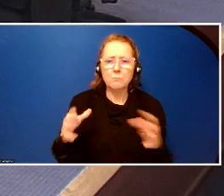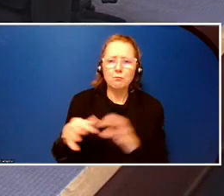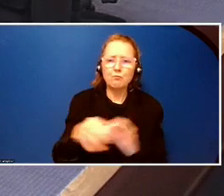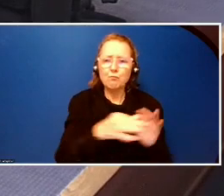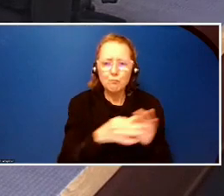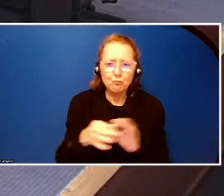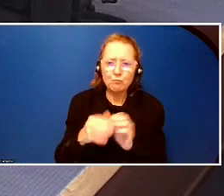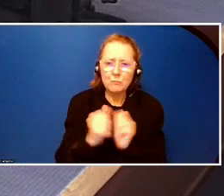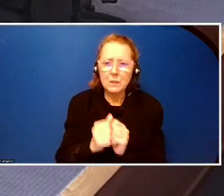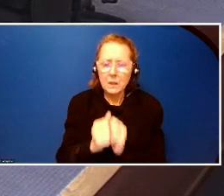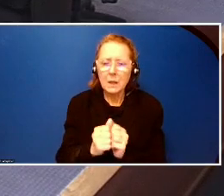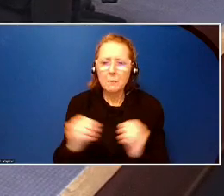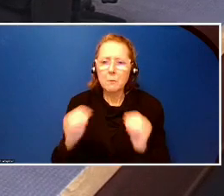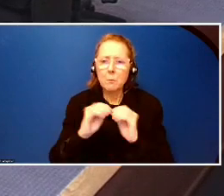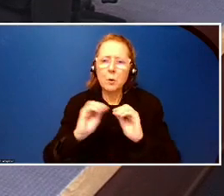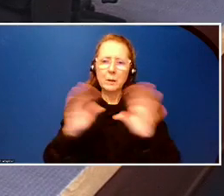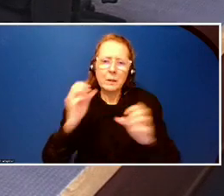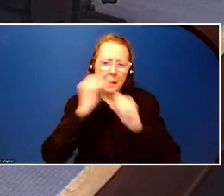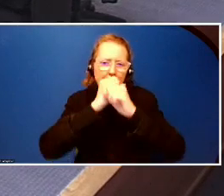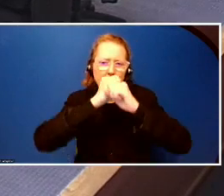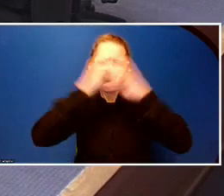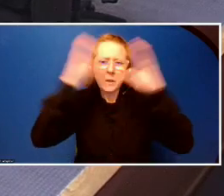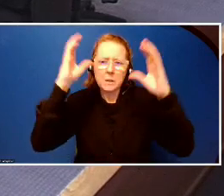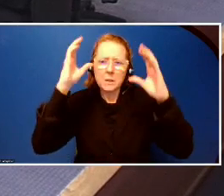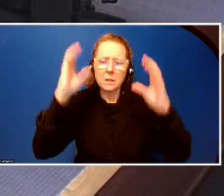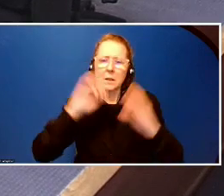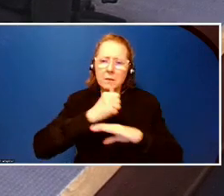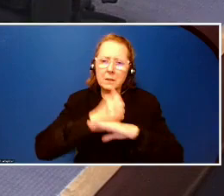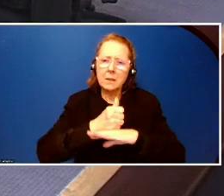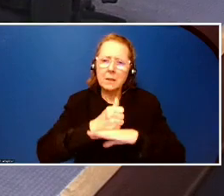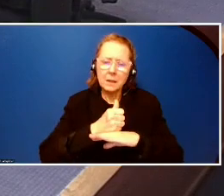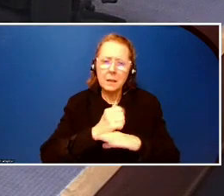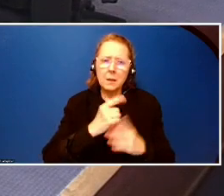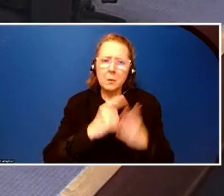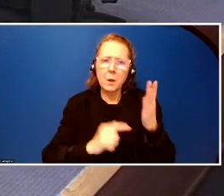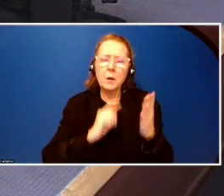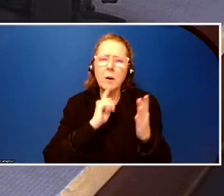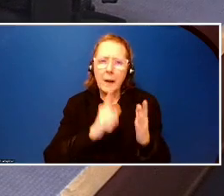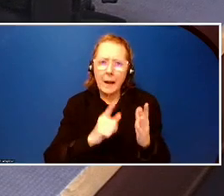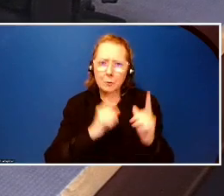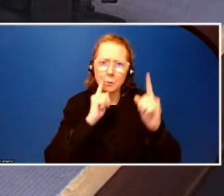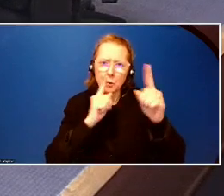of really setting parameters in place so that we can proactively